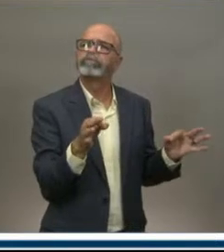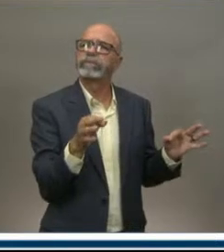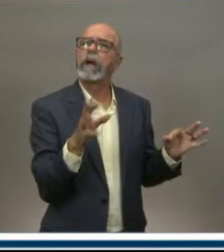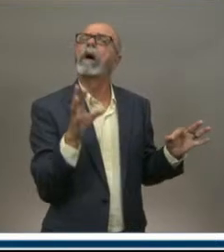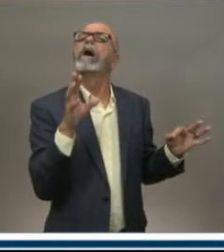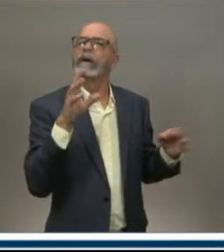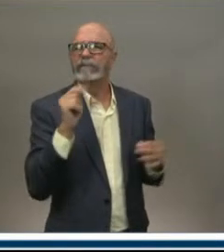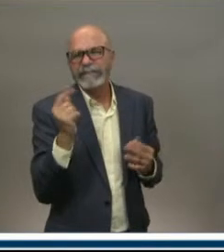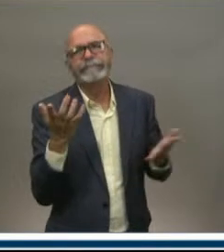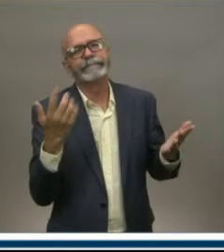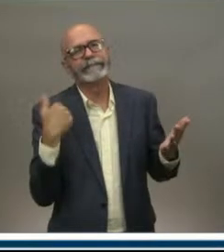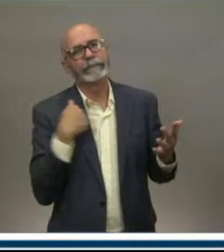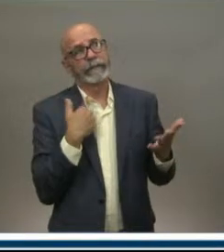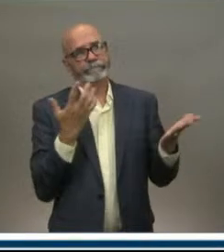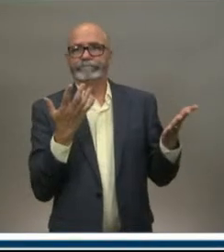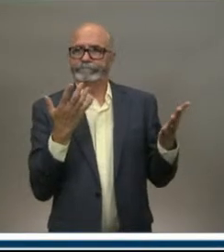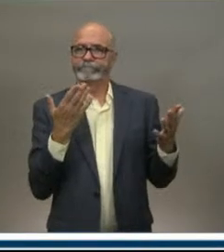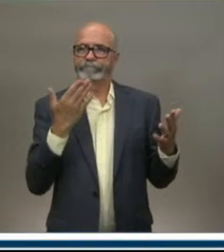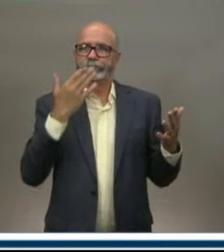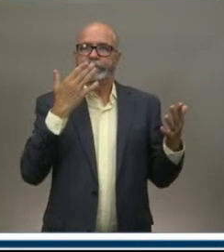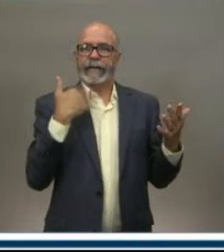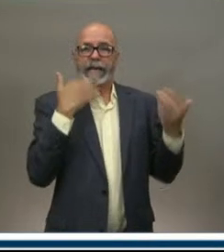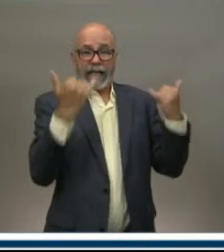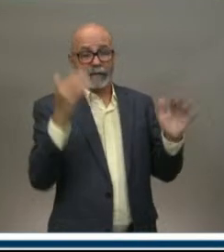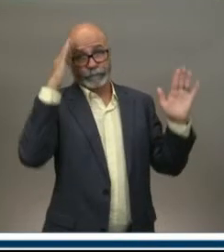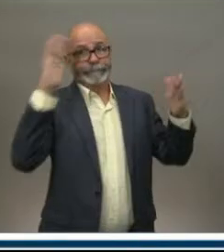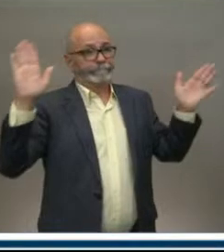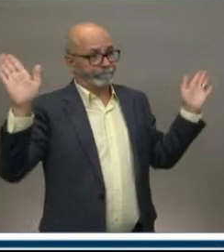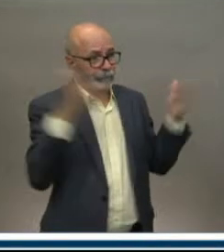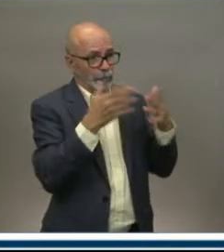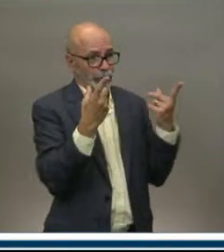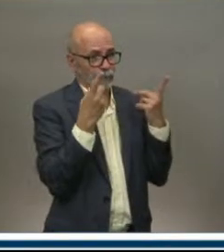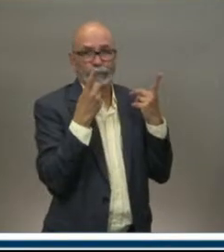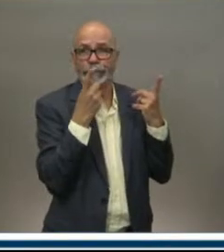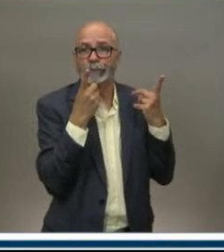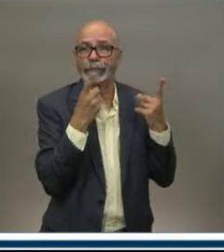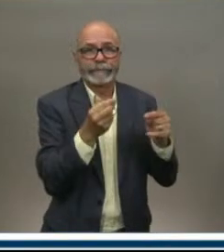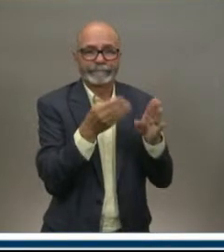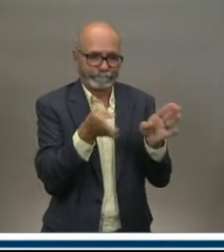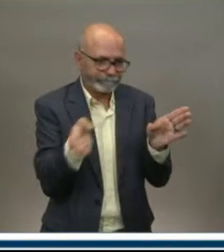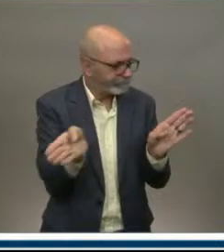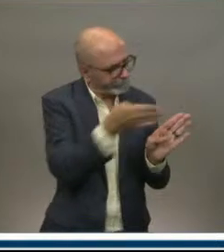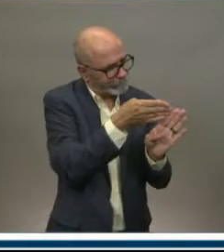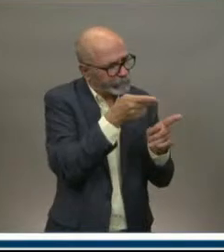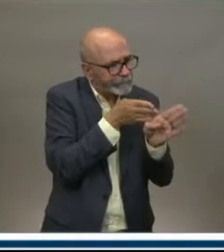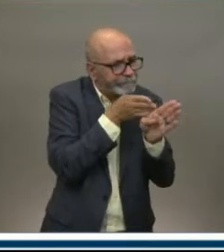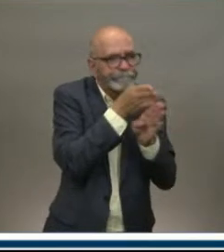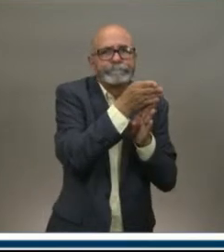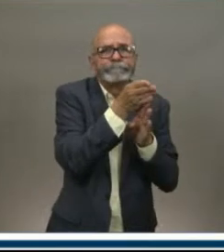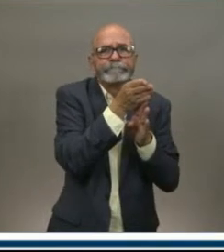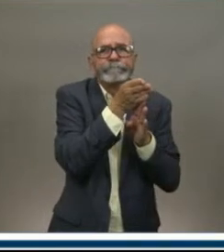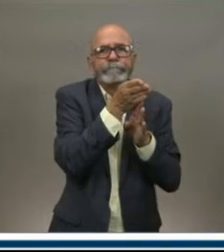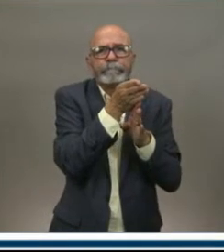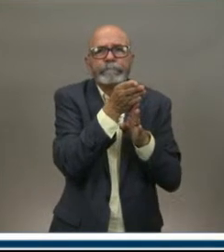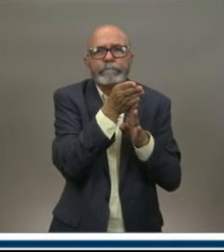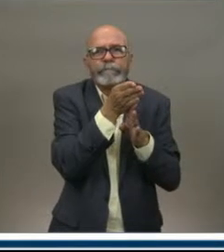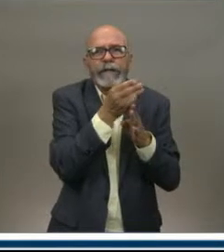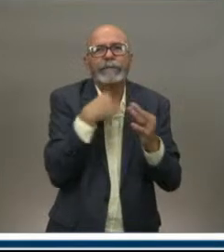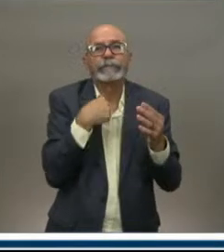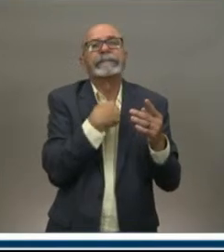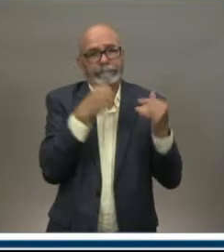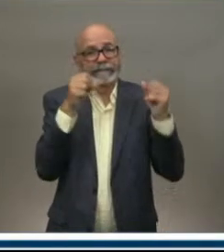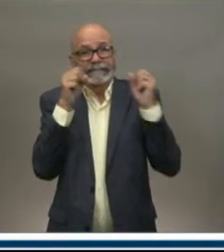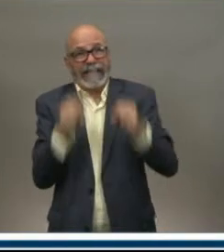a good path forward to, again, with immediate initiatives that we can be and will